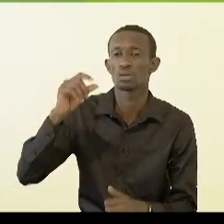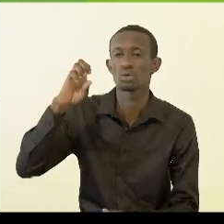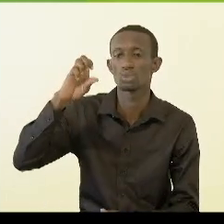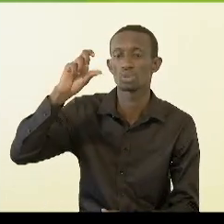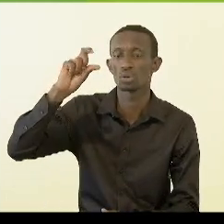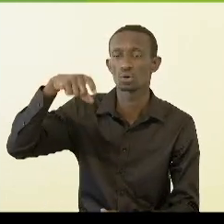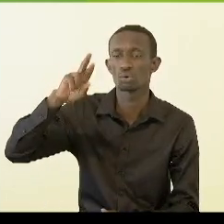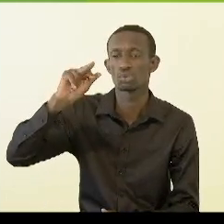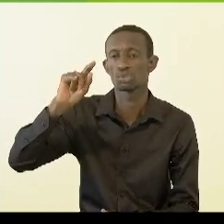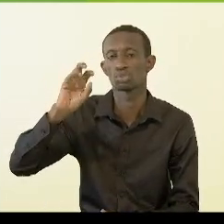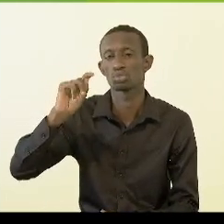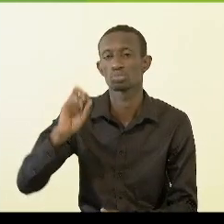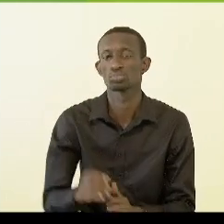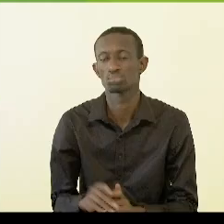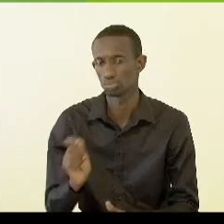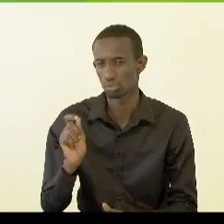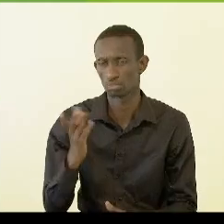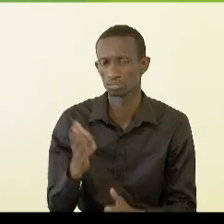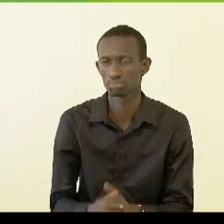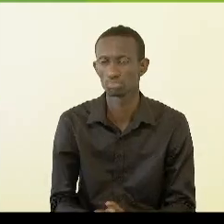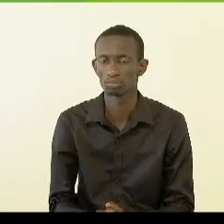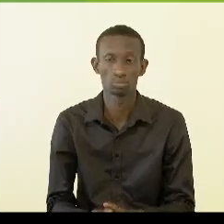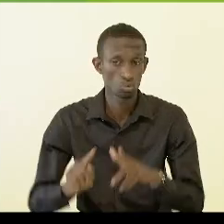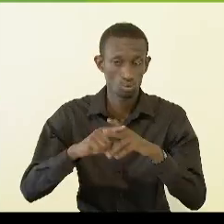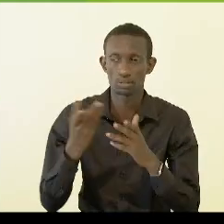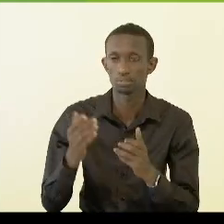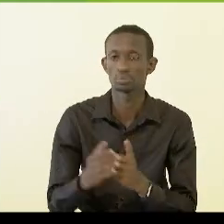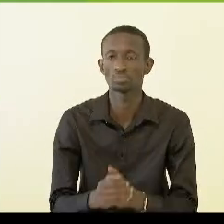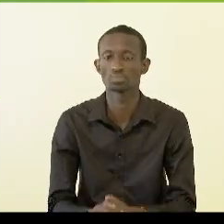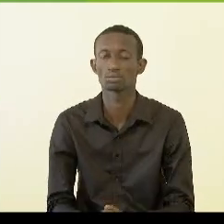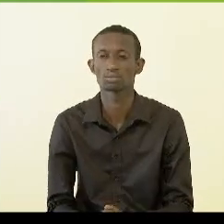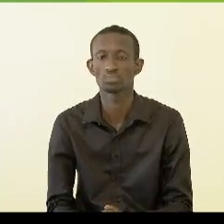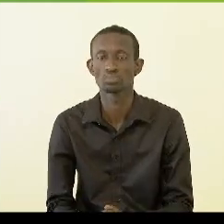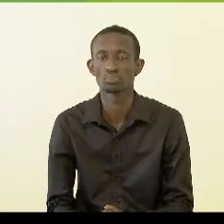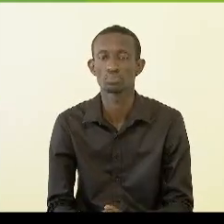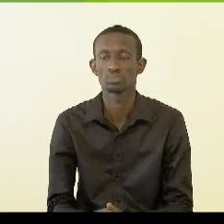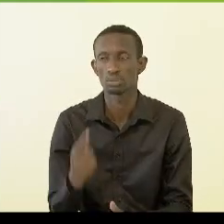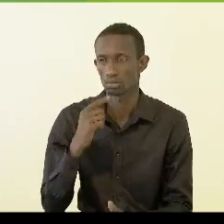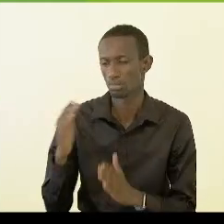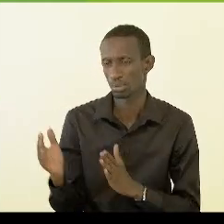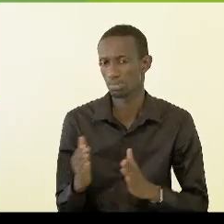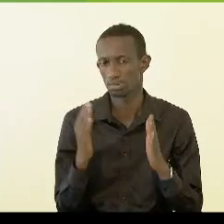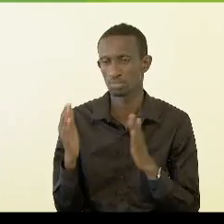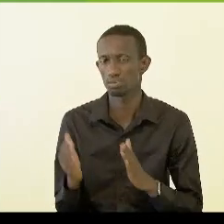and the bases. So right away, we are starting with, let's see, our preparation